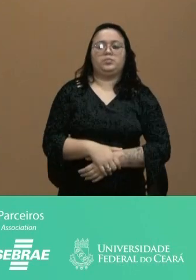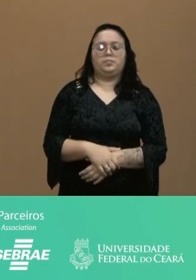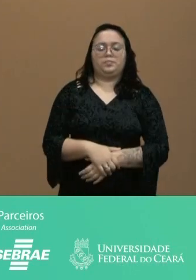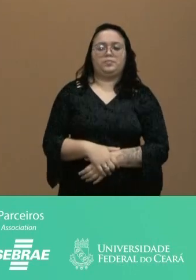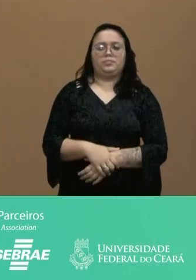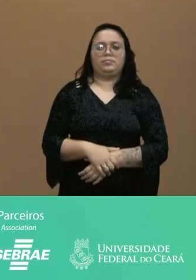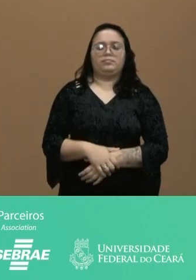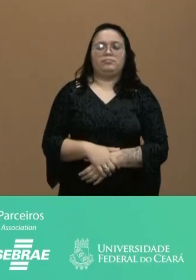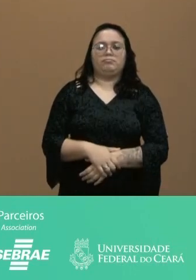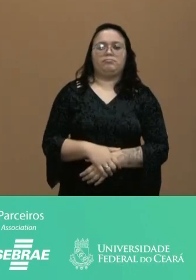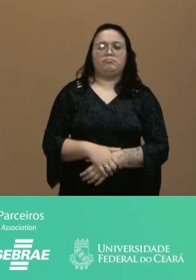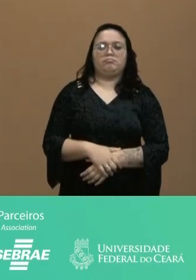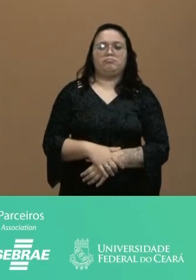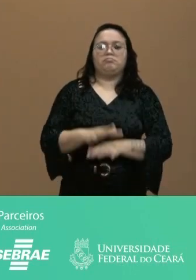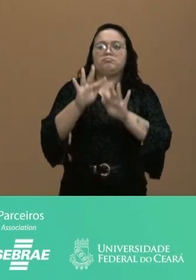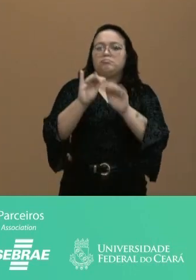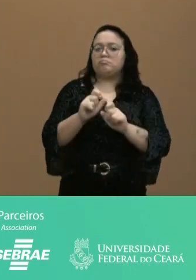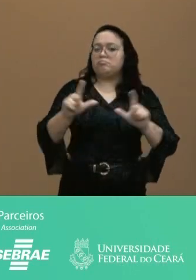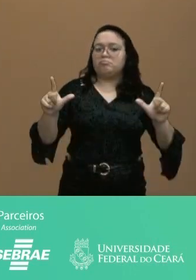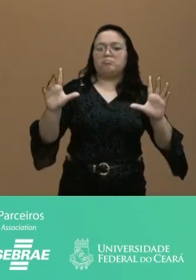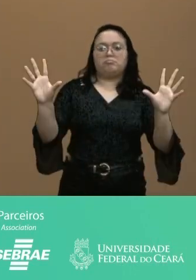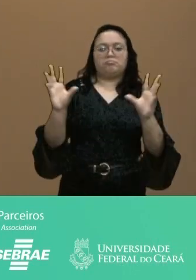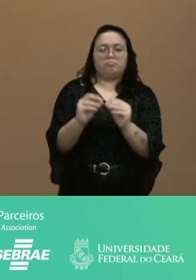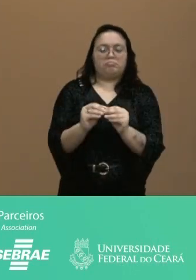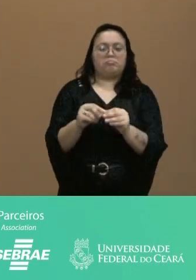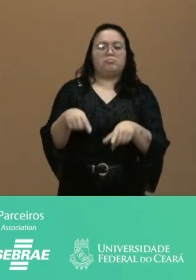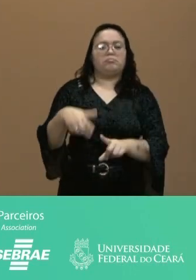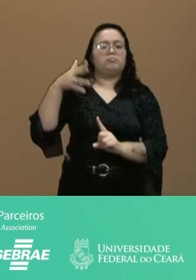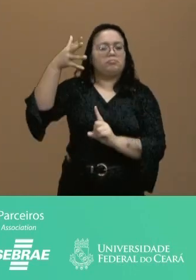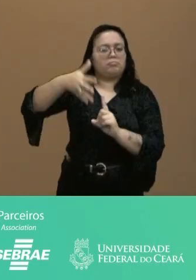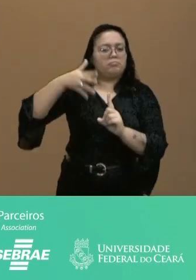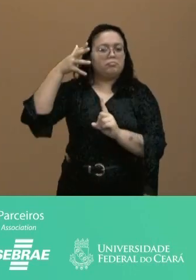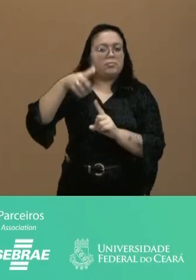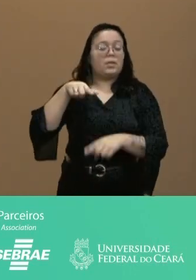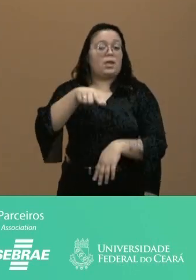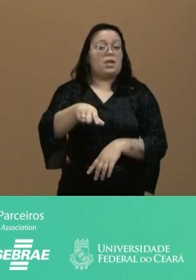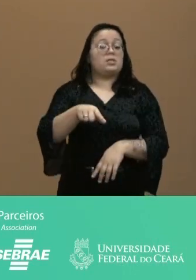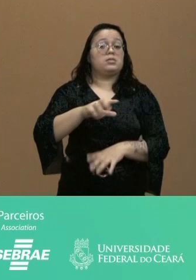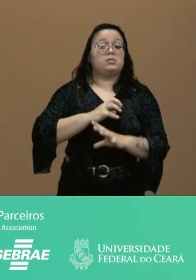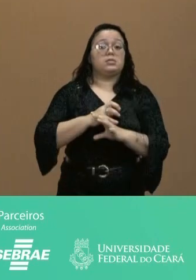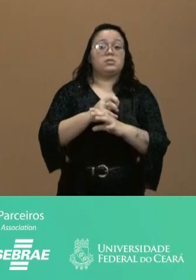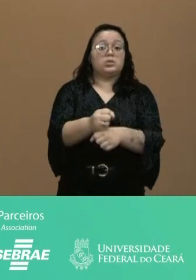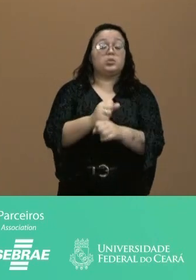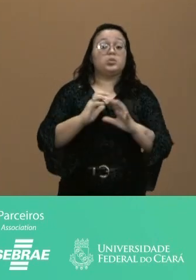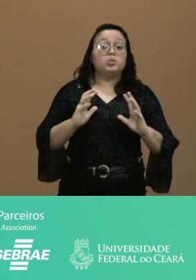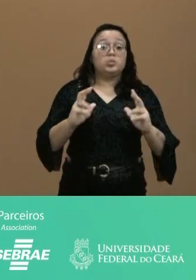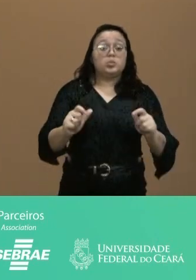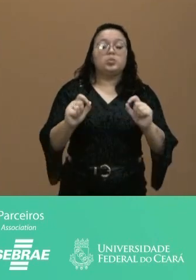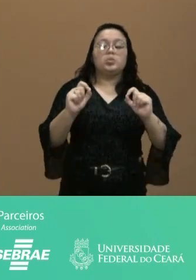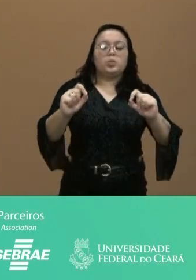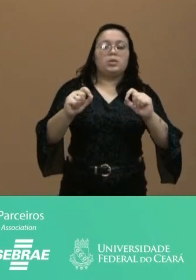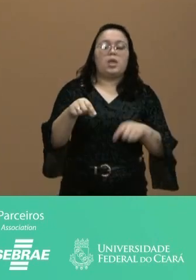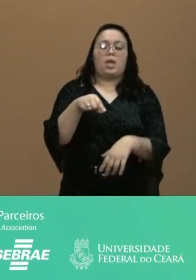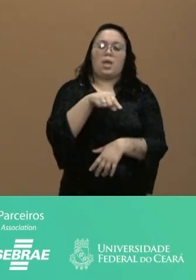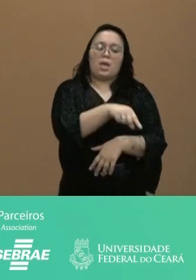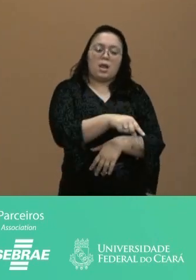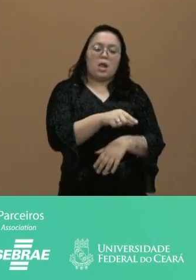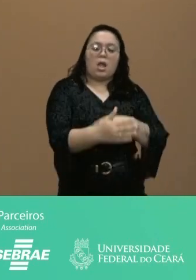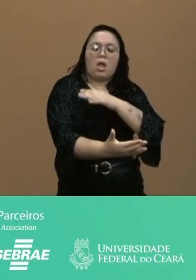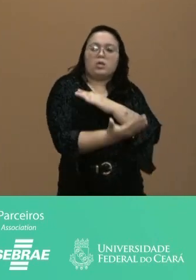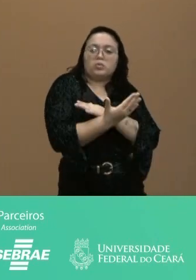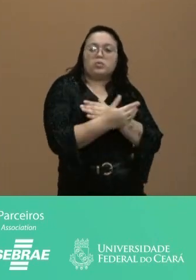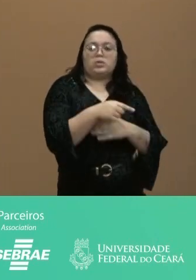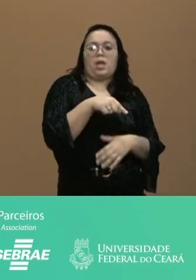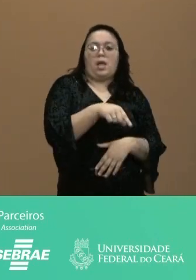So, once we finish the presentation, all of this, I think AHK